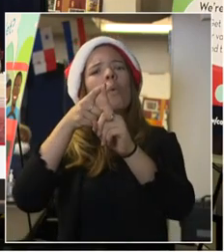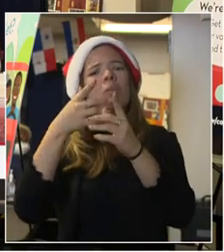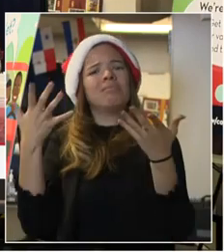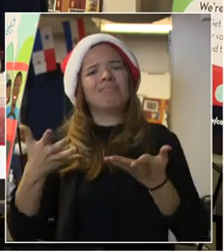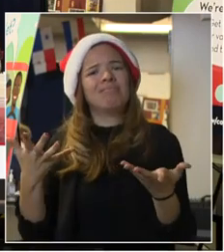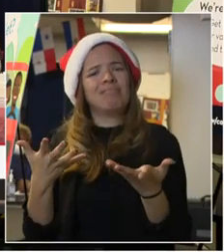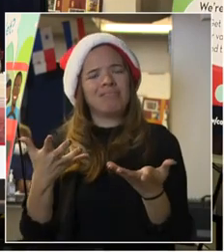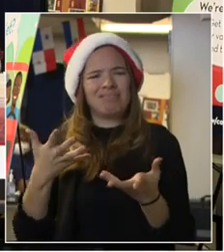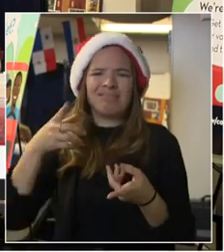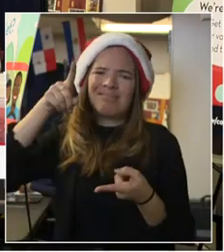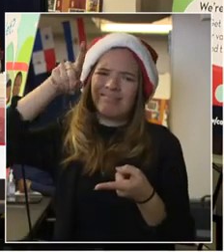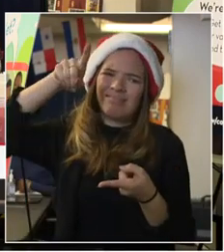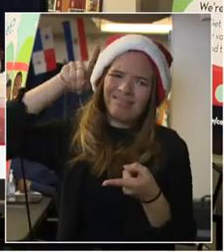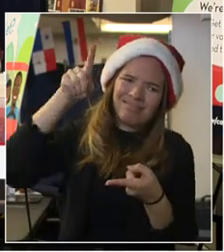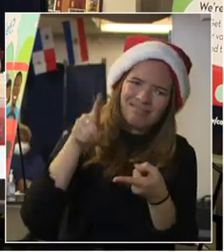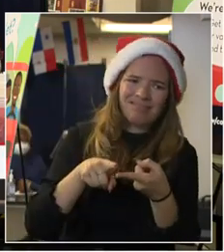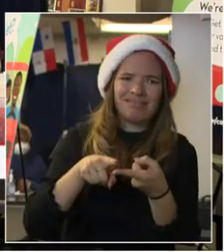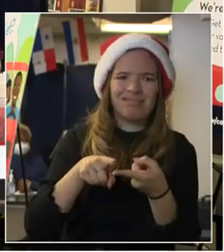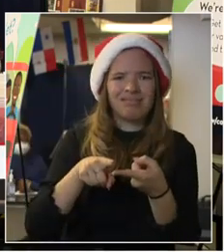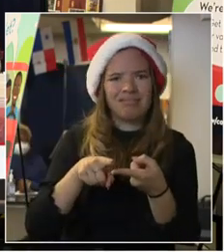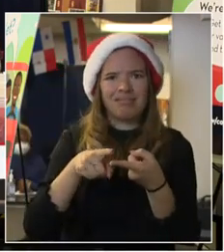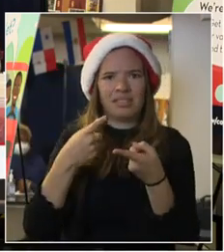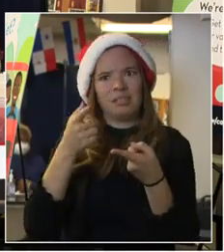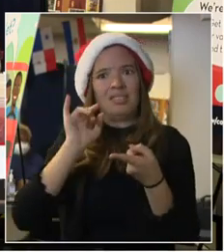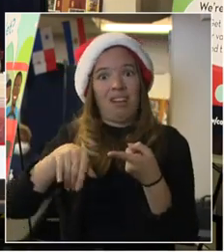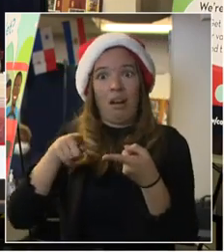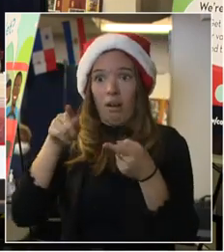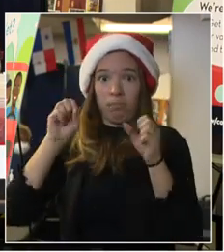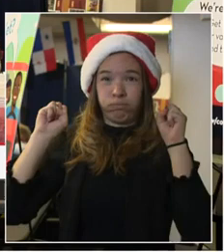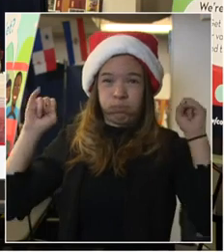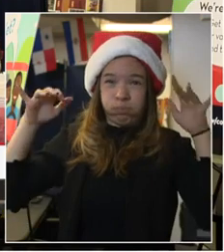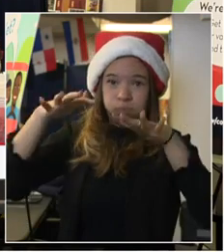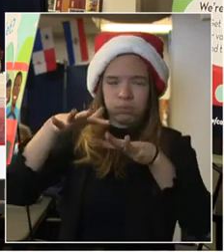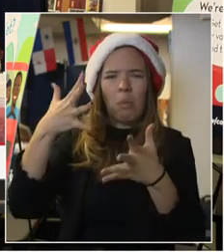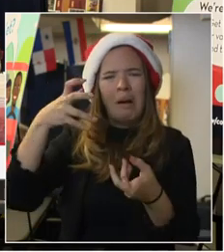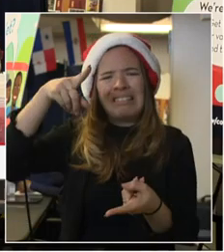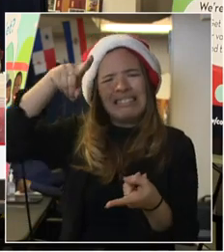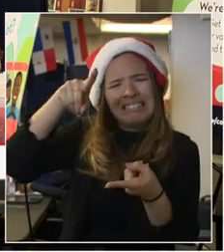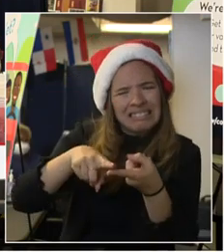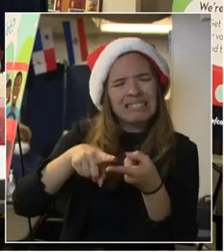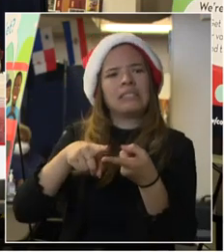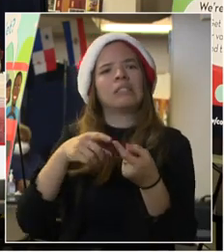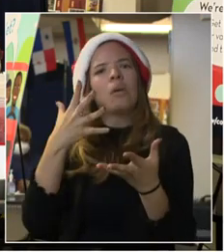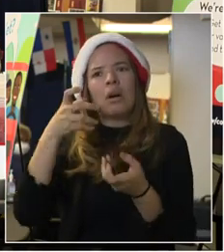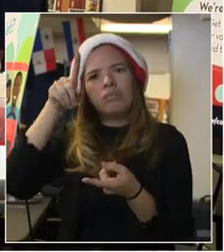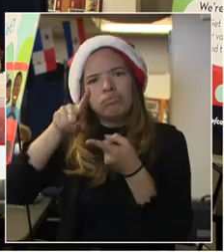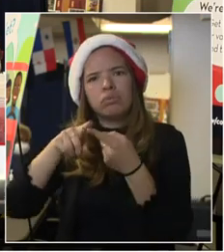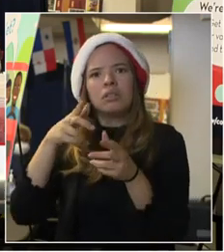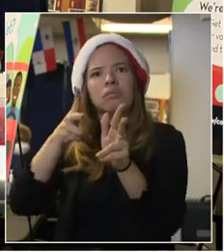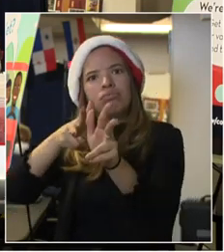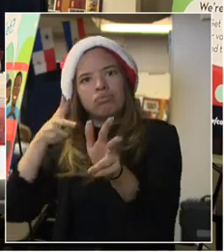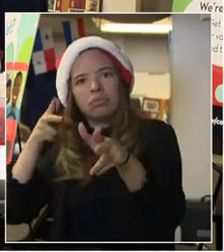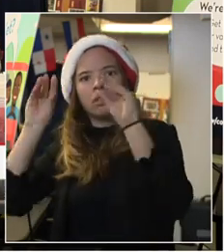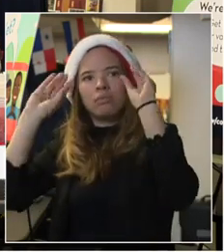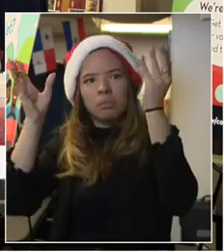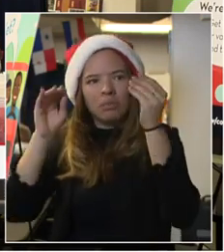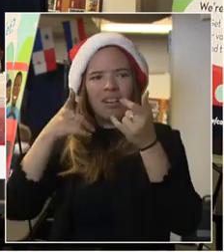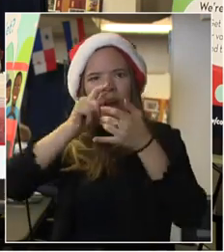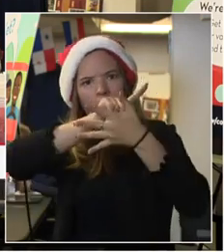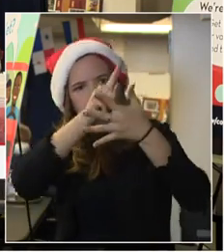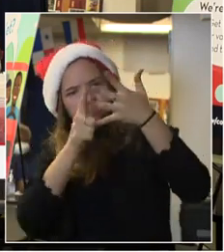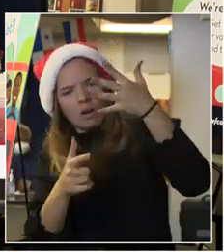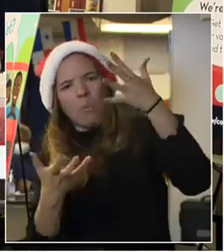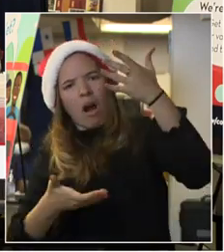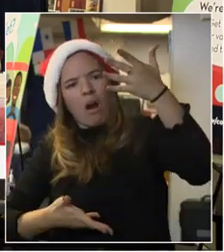crowding and the long wait times for ambulances and emergency rooms. So the question in the immediate is, how can DC